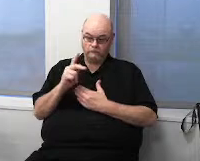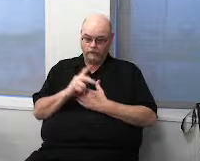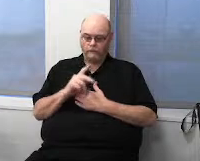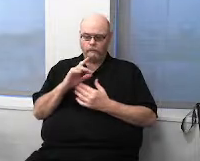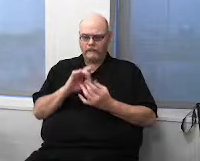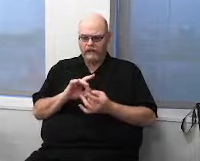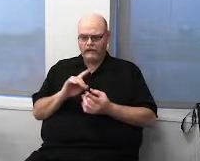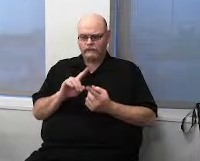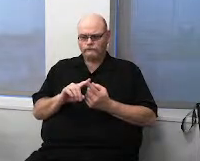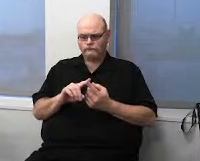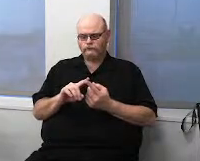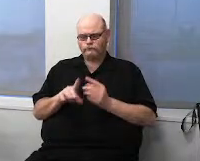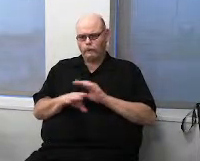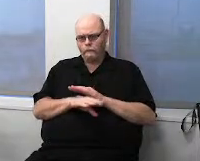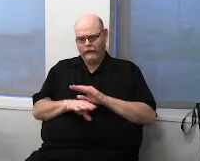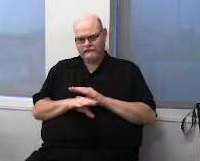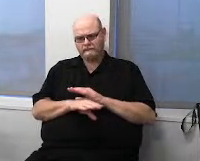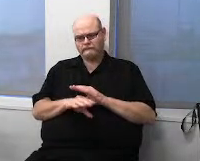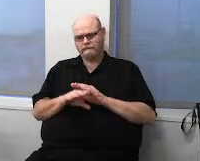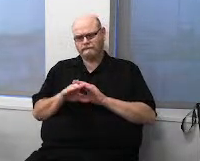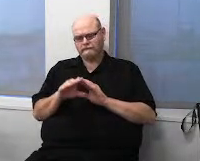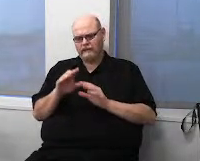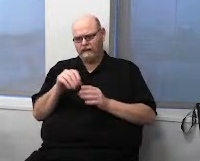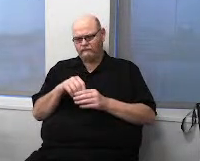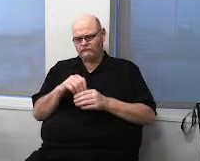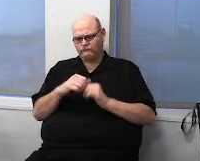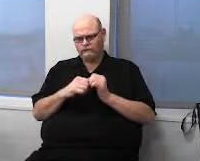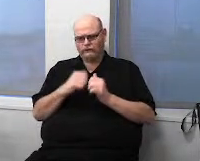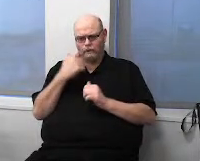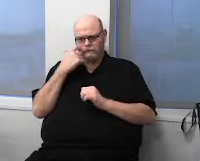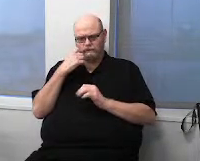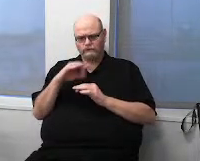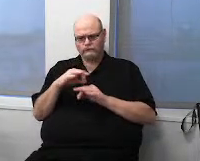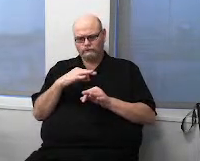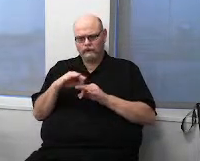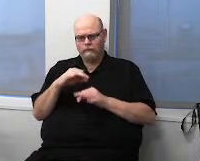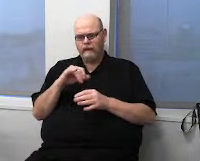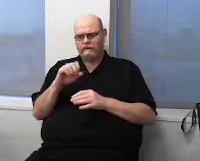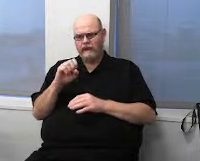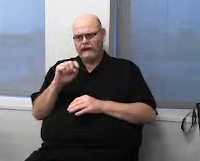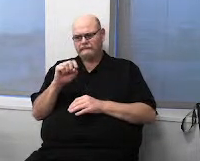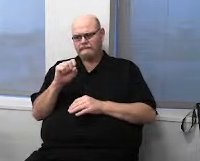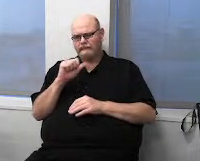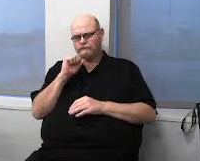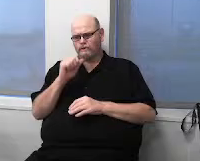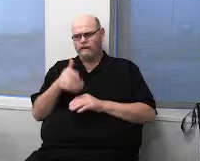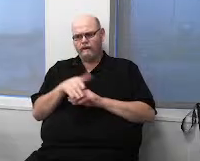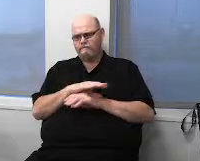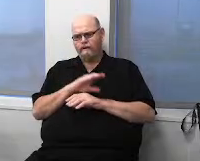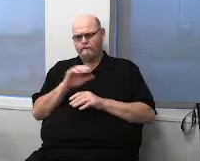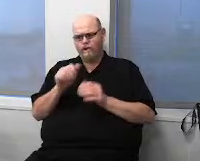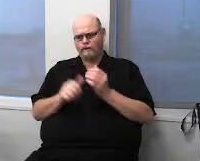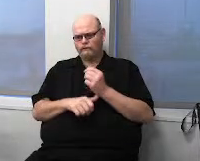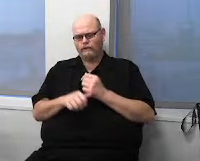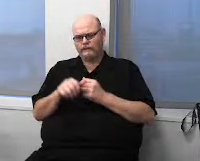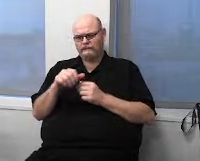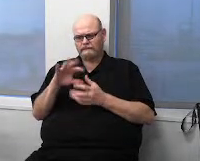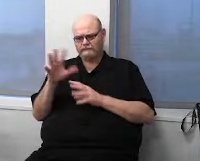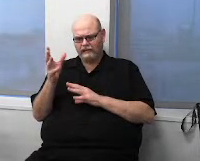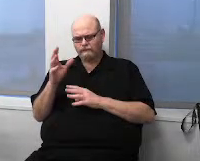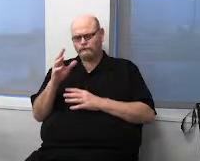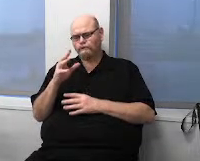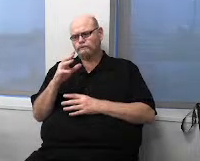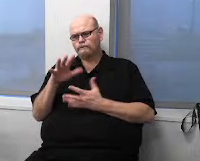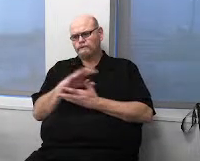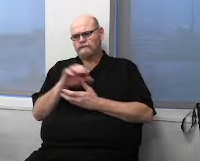request has to do with age infrastructure, failing equipment, what we just described recently, and assets that also that are not covered under the